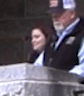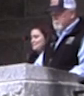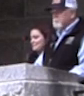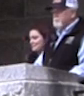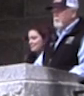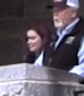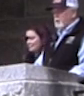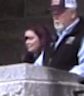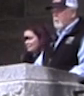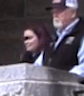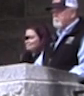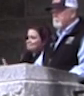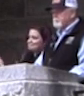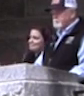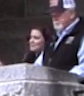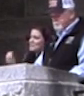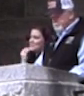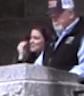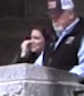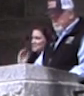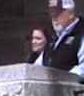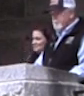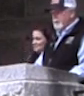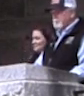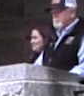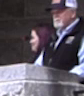Cemetery. Welcome home.